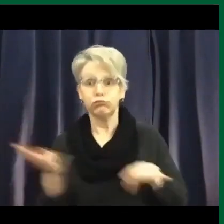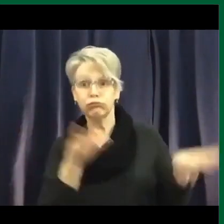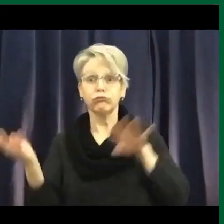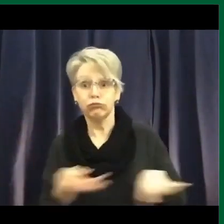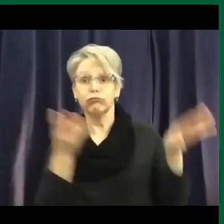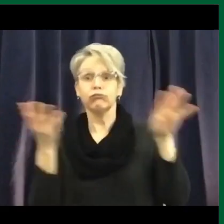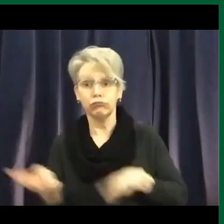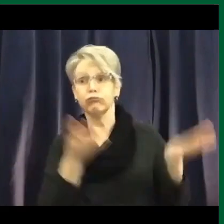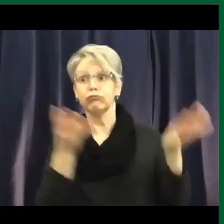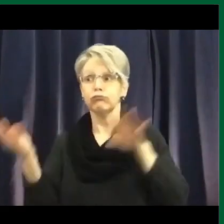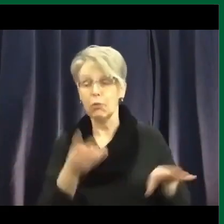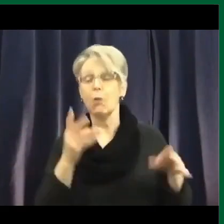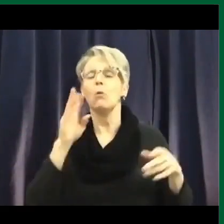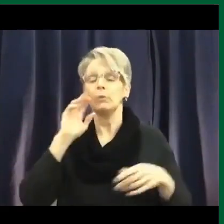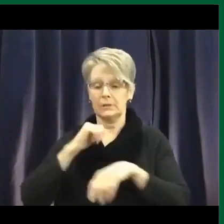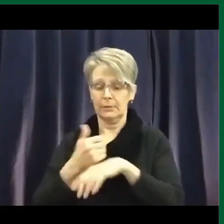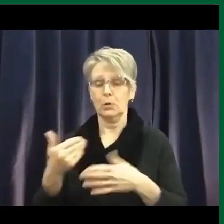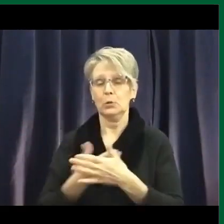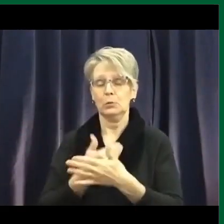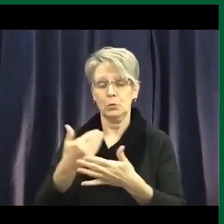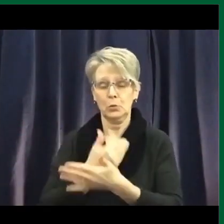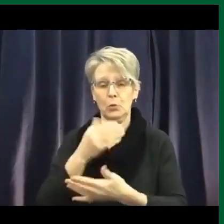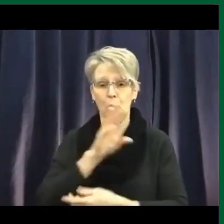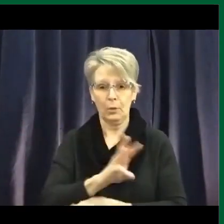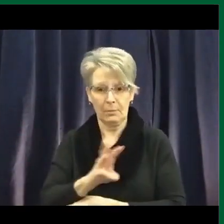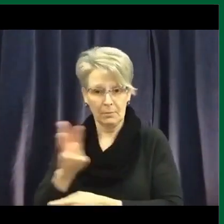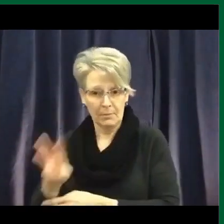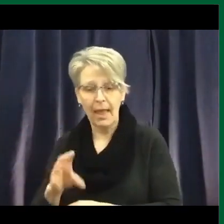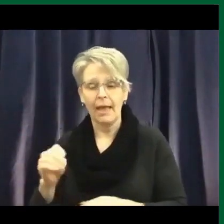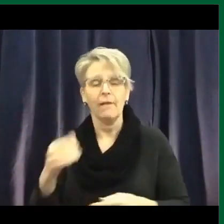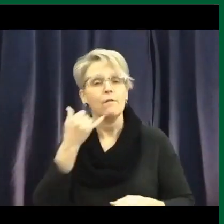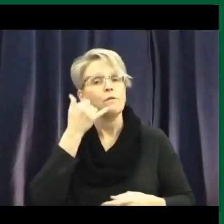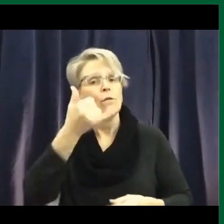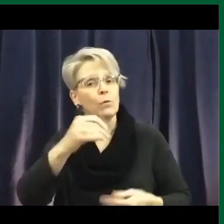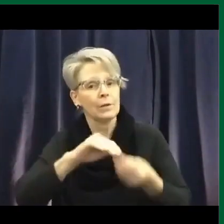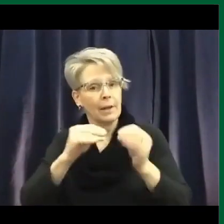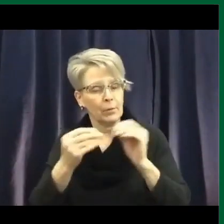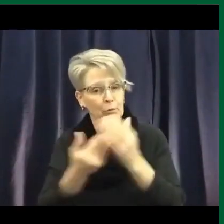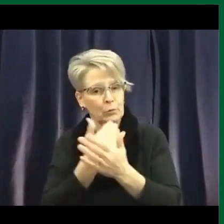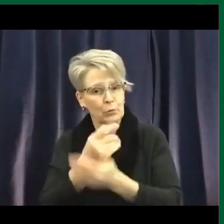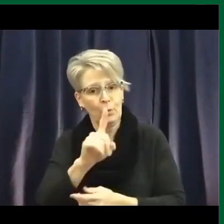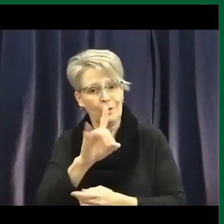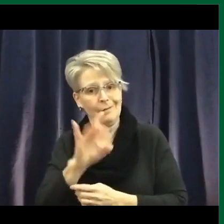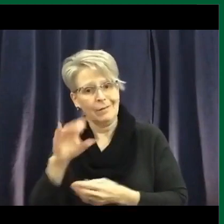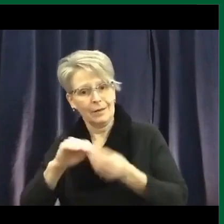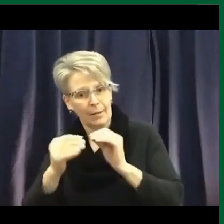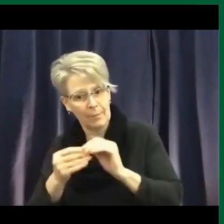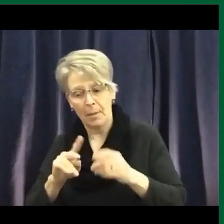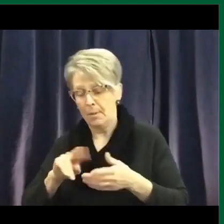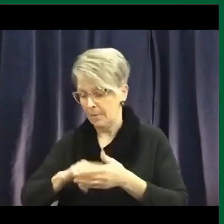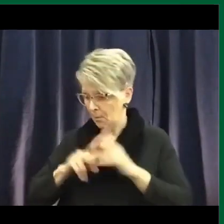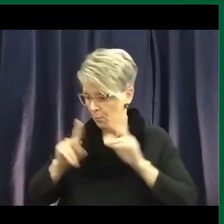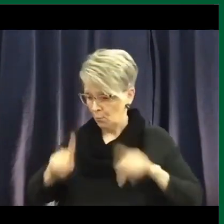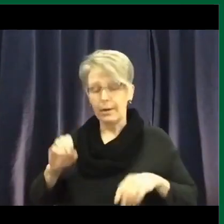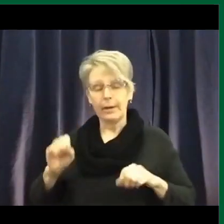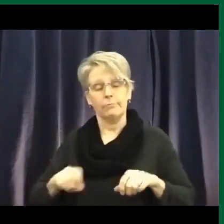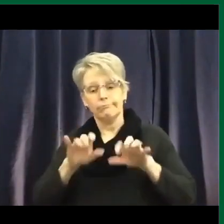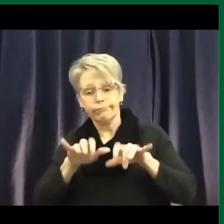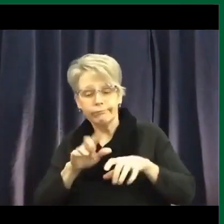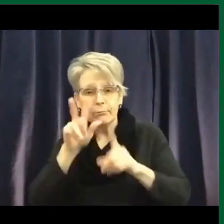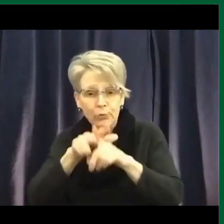launching a new website and a toll-free number. This will allow Saskatchewan residents to book your own appointment online or over the phone